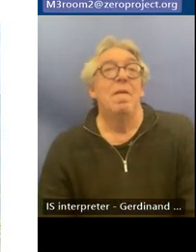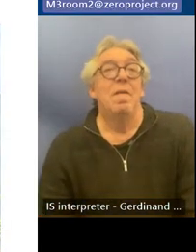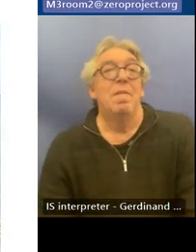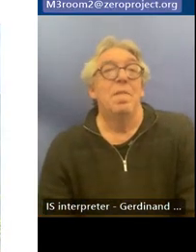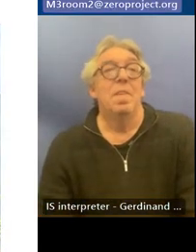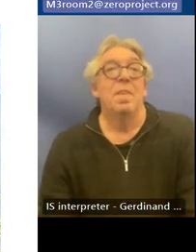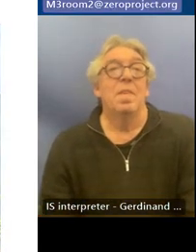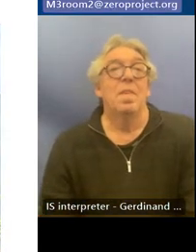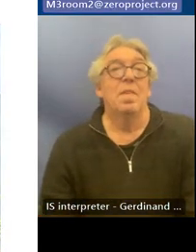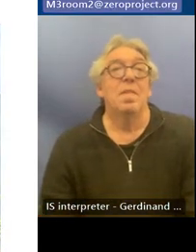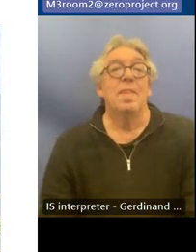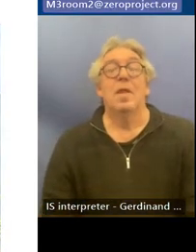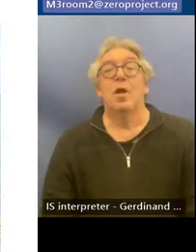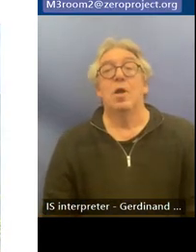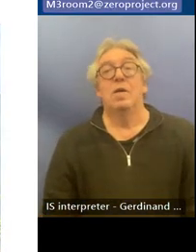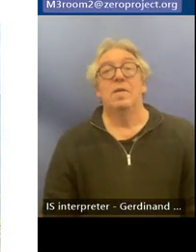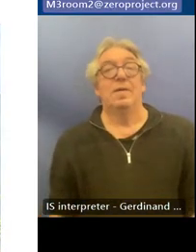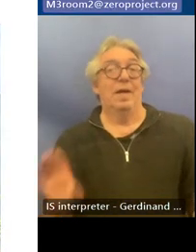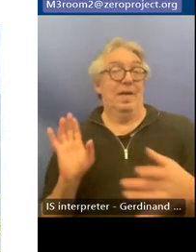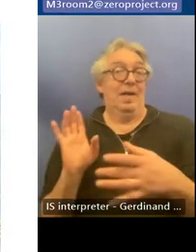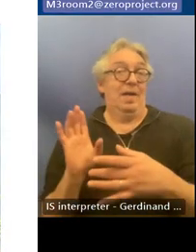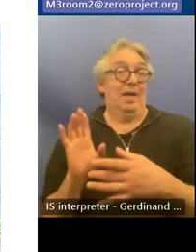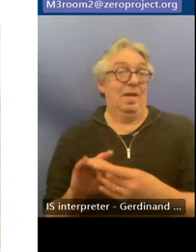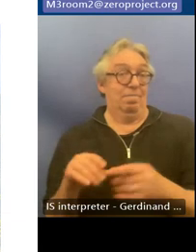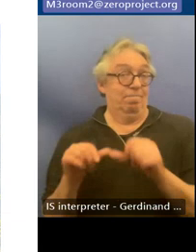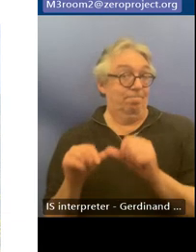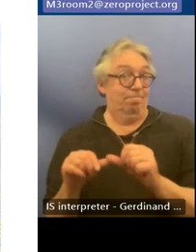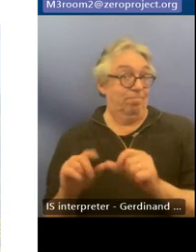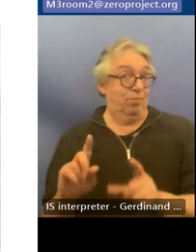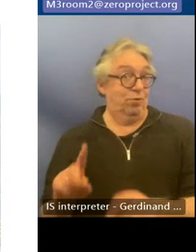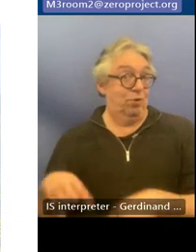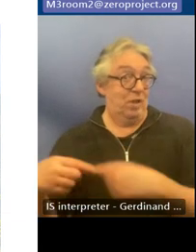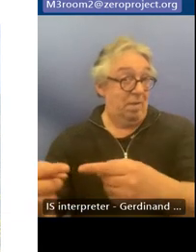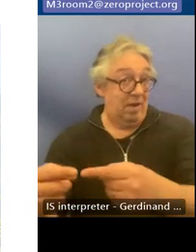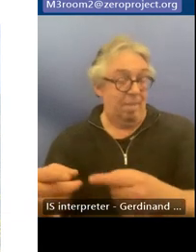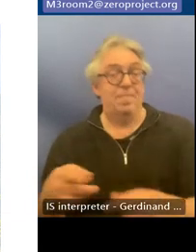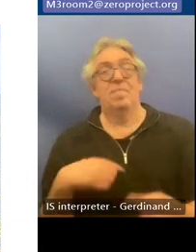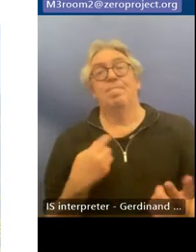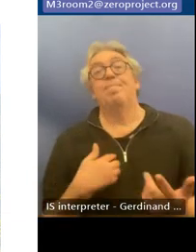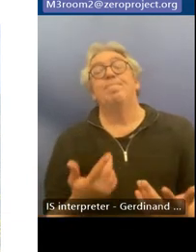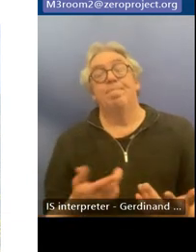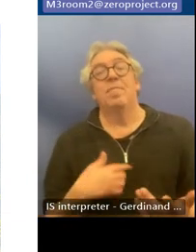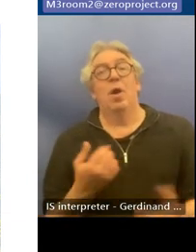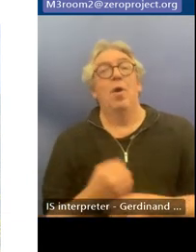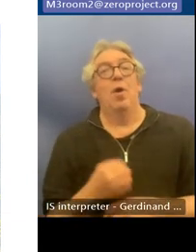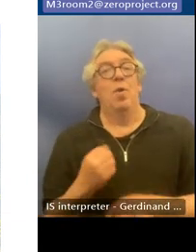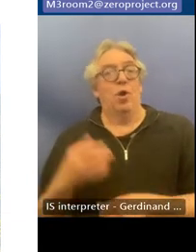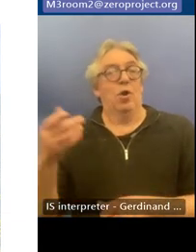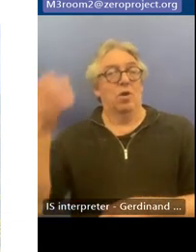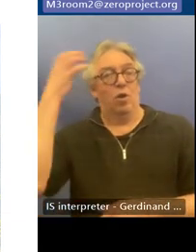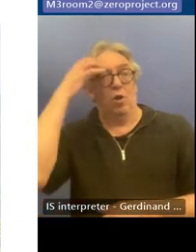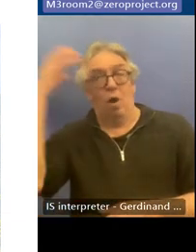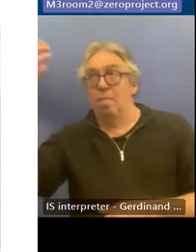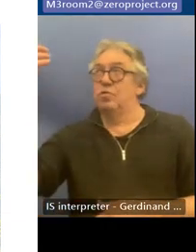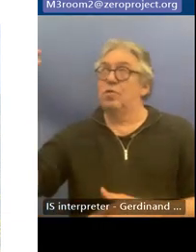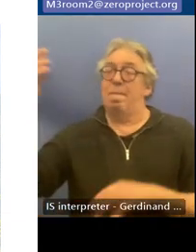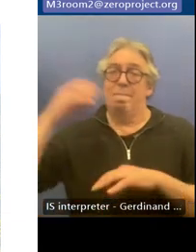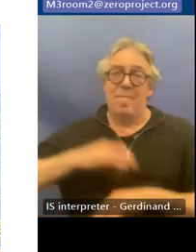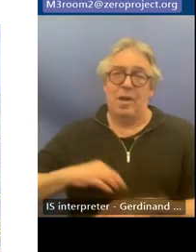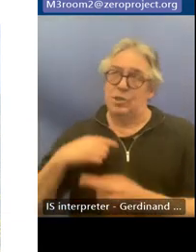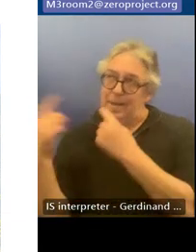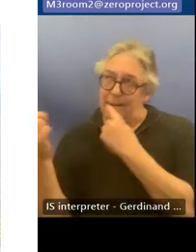we're going to sustainability. We are making a lot of advocacy work, a lot of awareness with the national authorities, with ministries. Now the